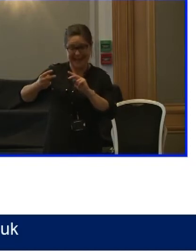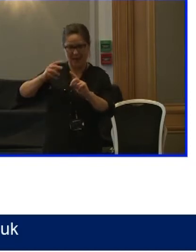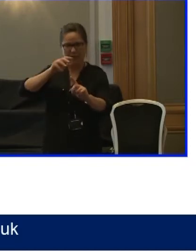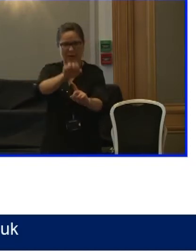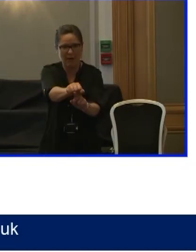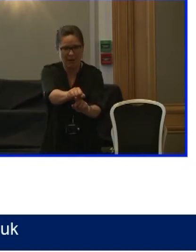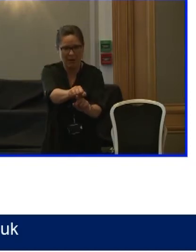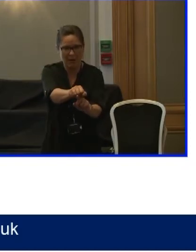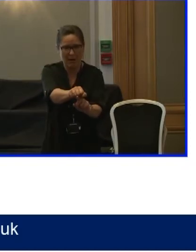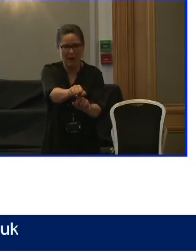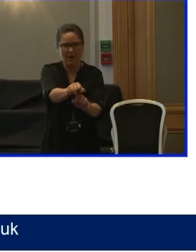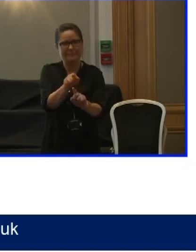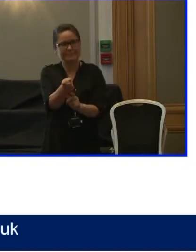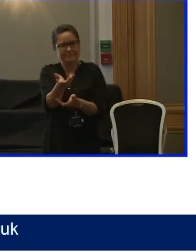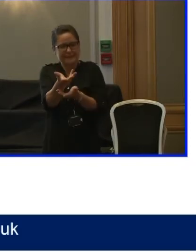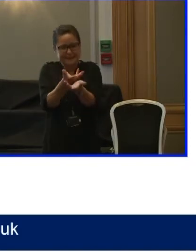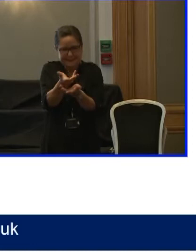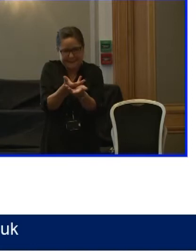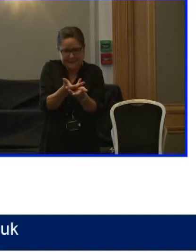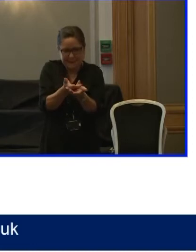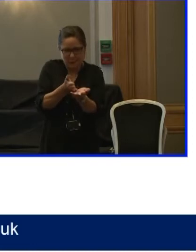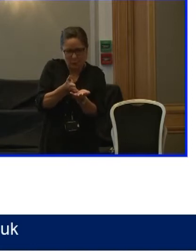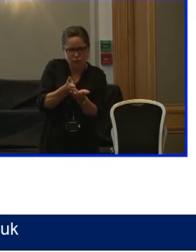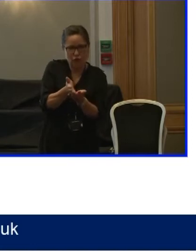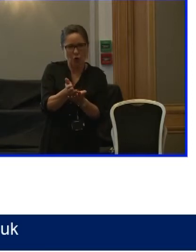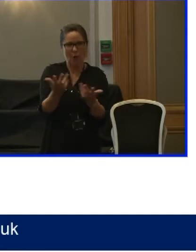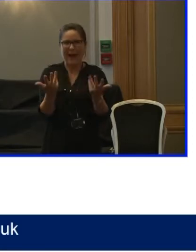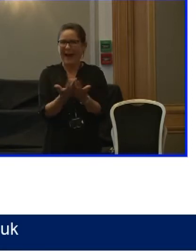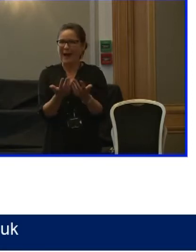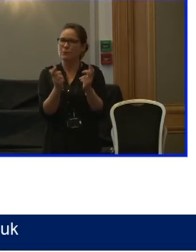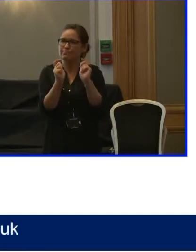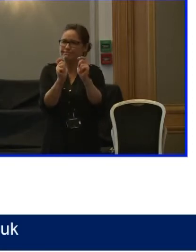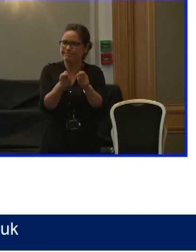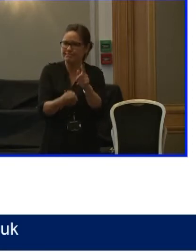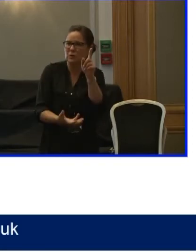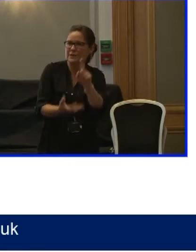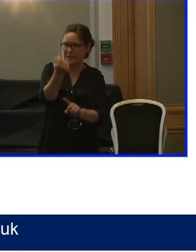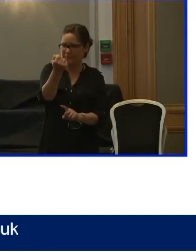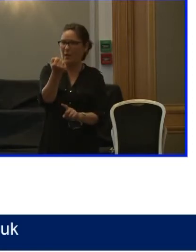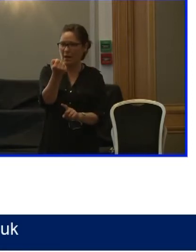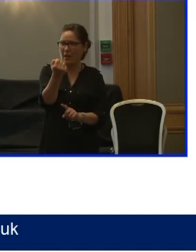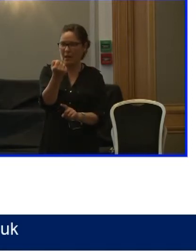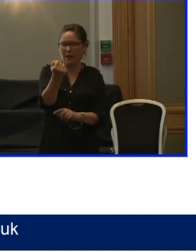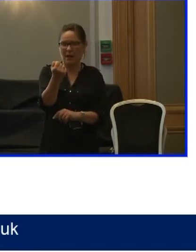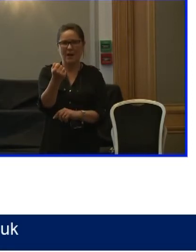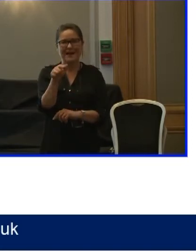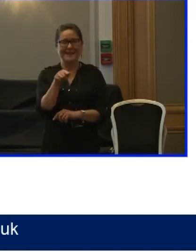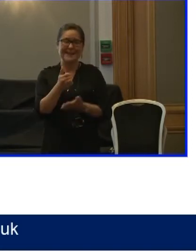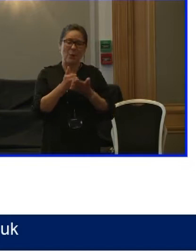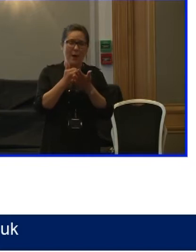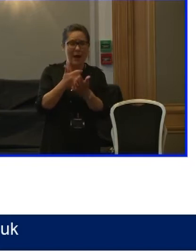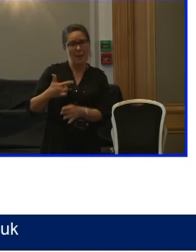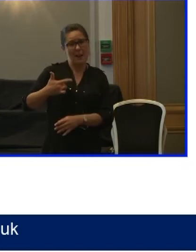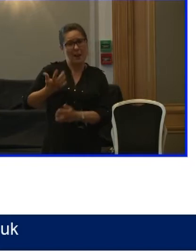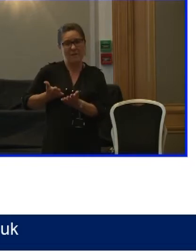part of the successful delivery of treatments on so many levels. And it's important also for aspects of life. So